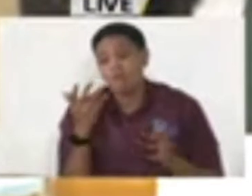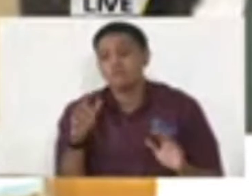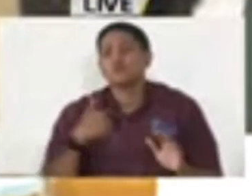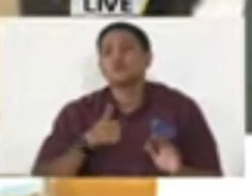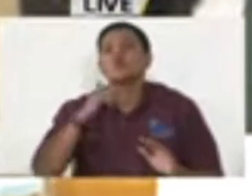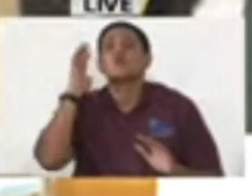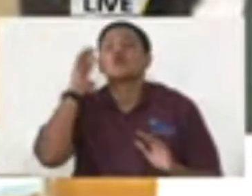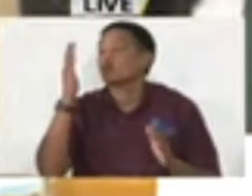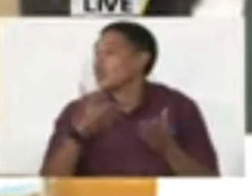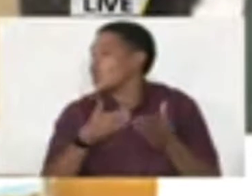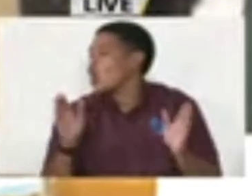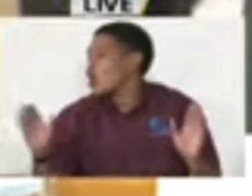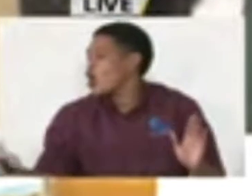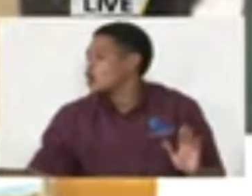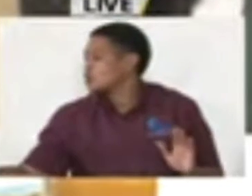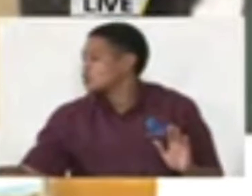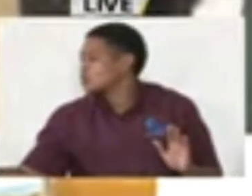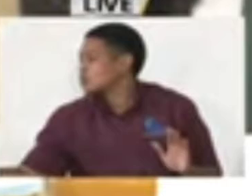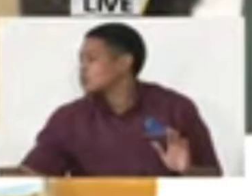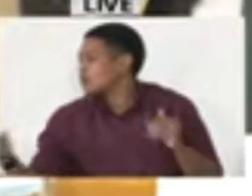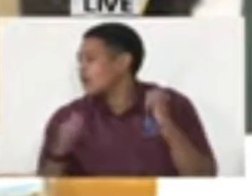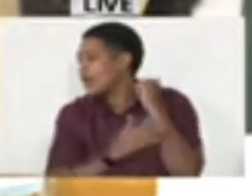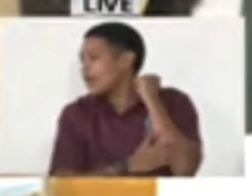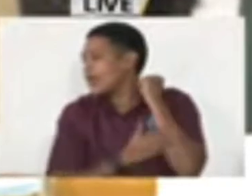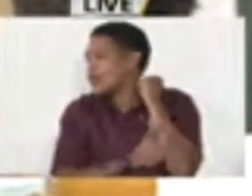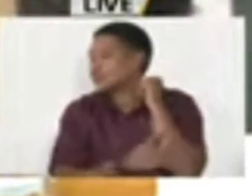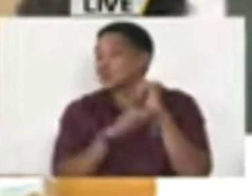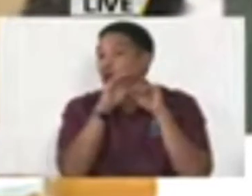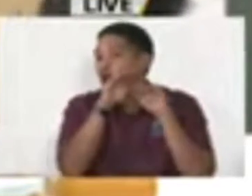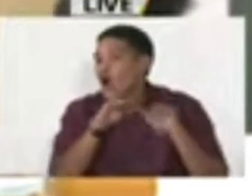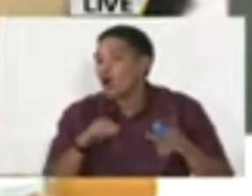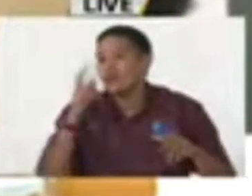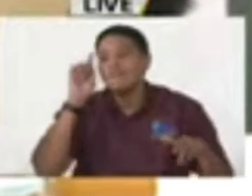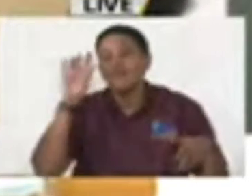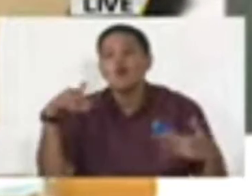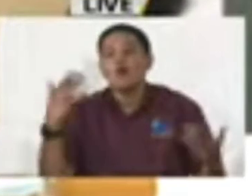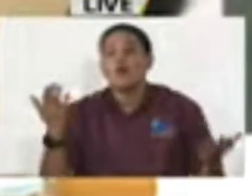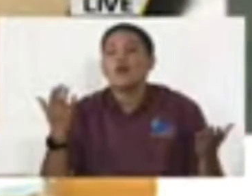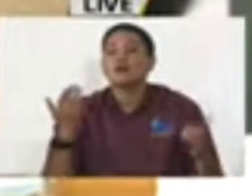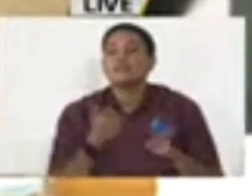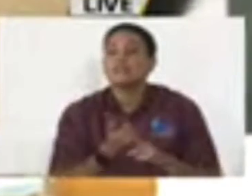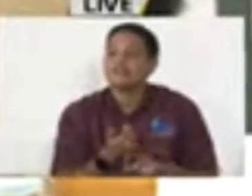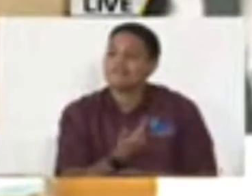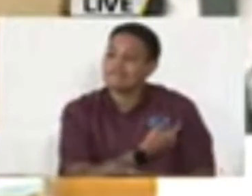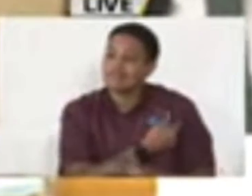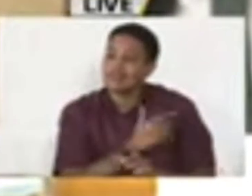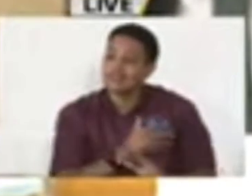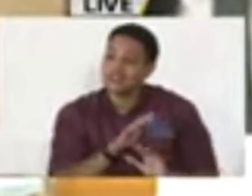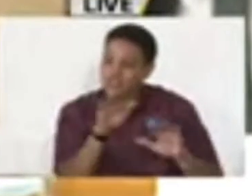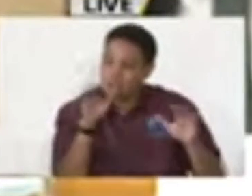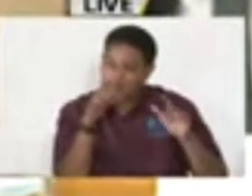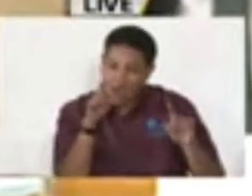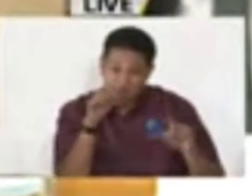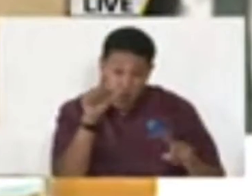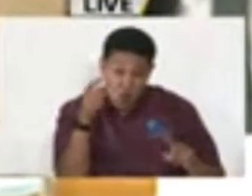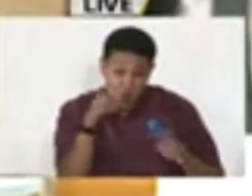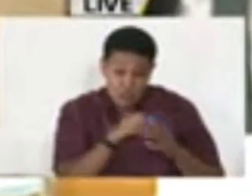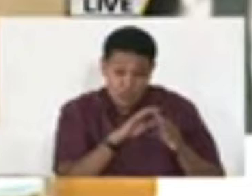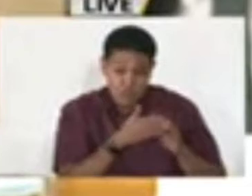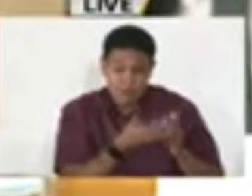will be launching a national call for vaccinators. And this is not just in